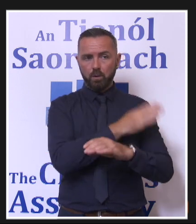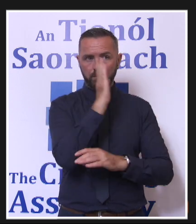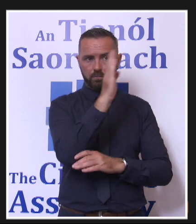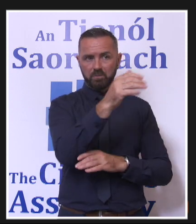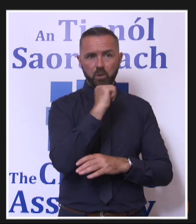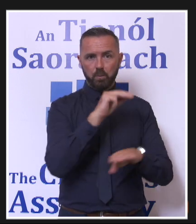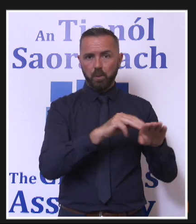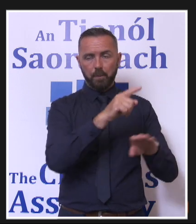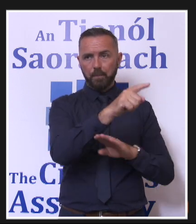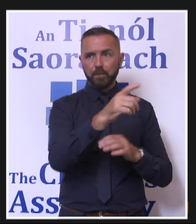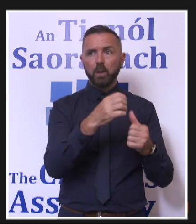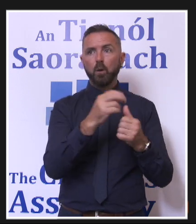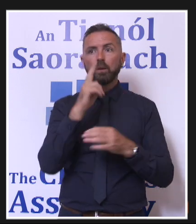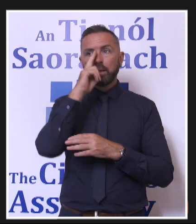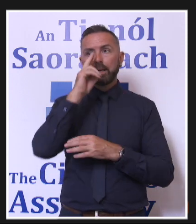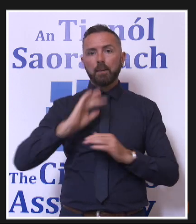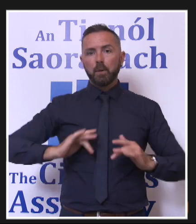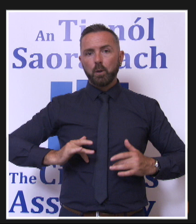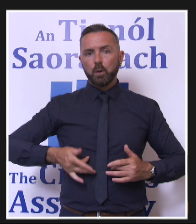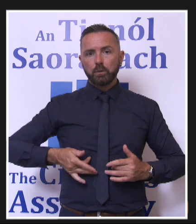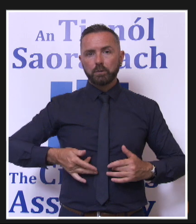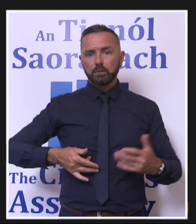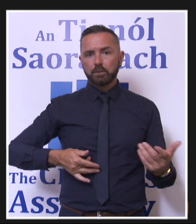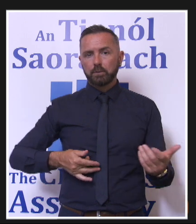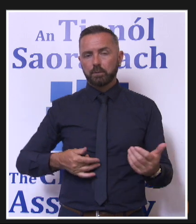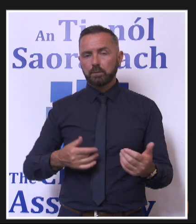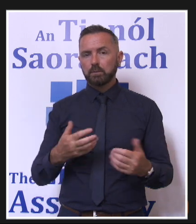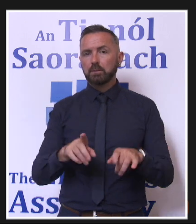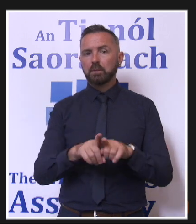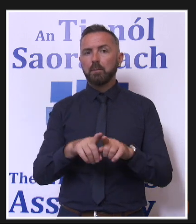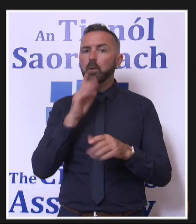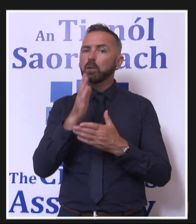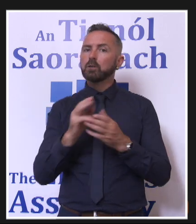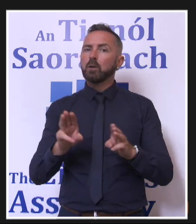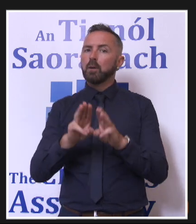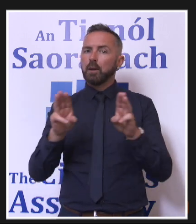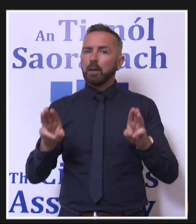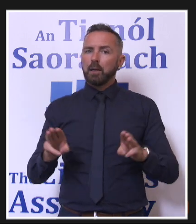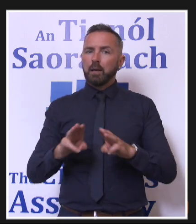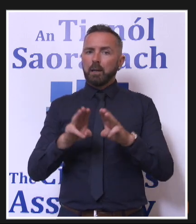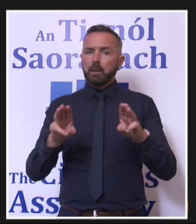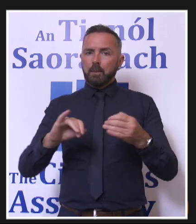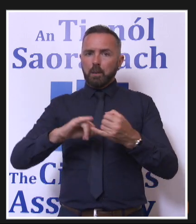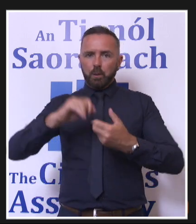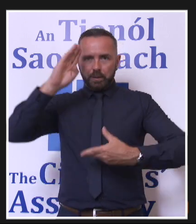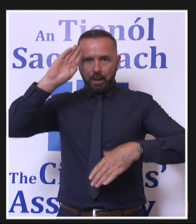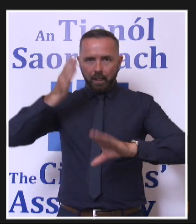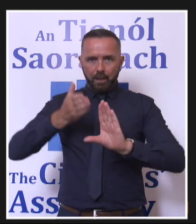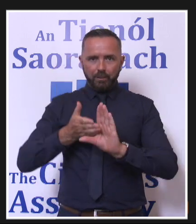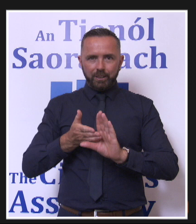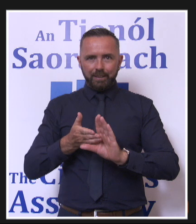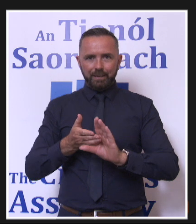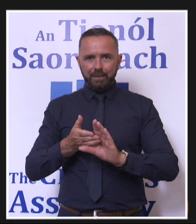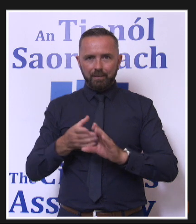problem. Some other neighborhoods have been very resistant. But there are some people who psychologically